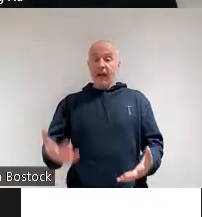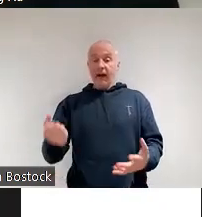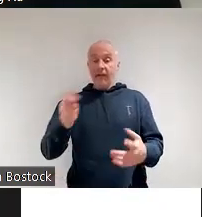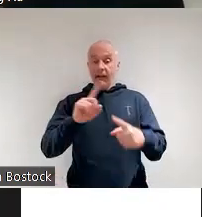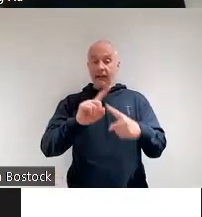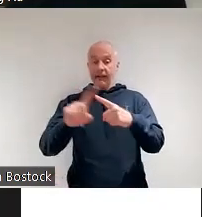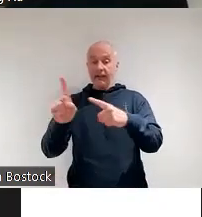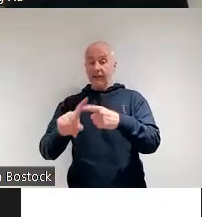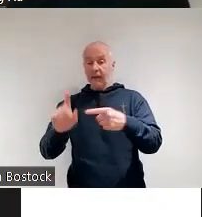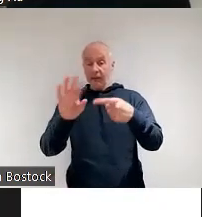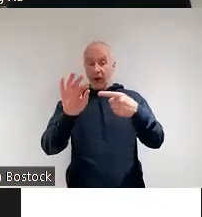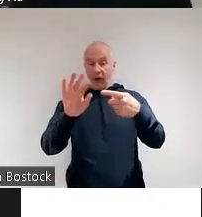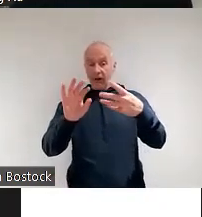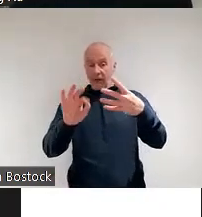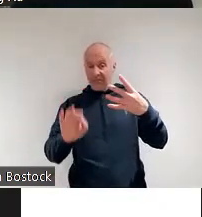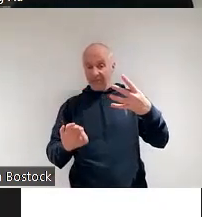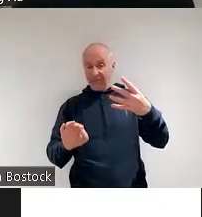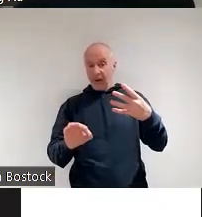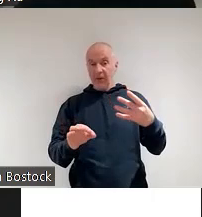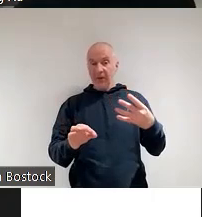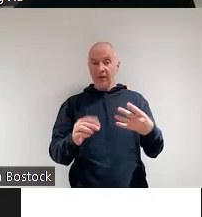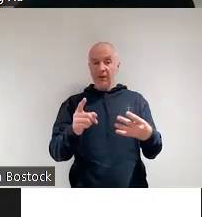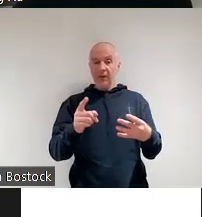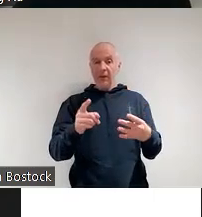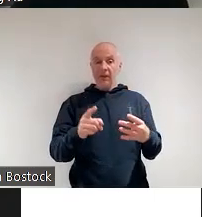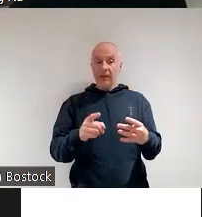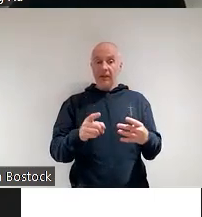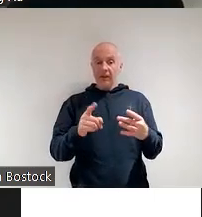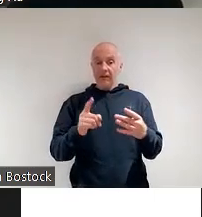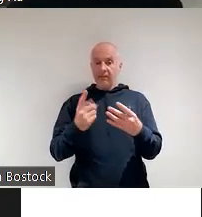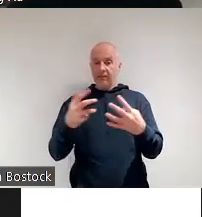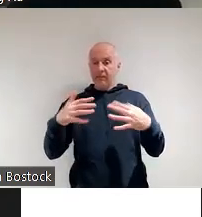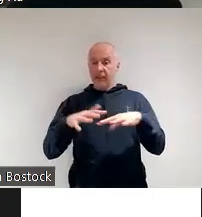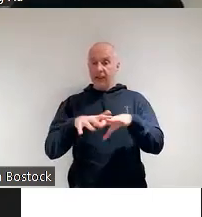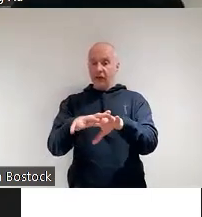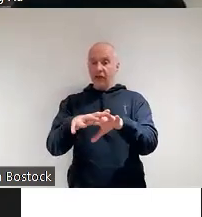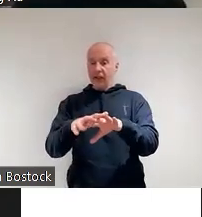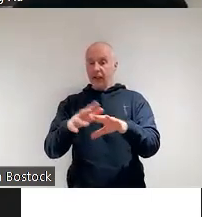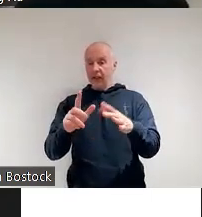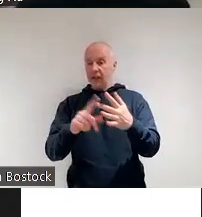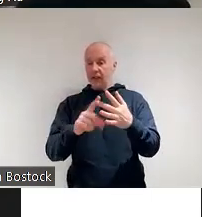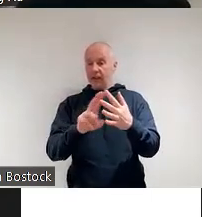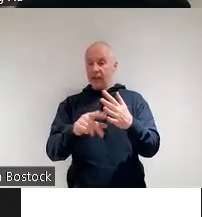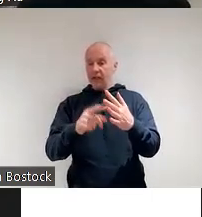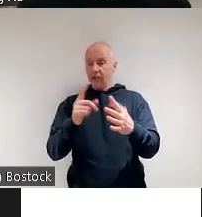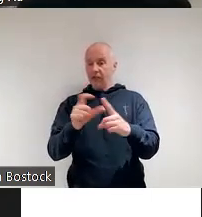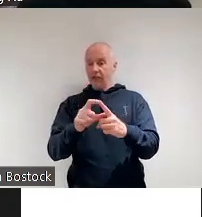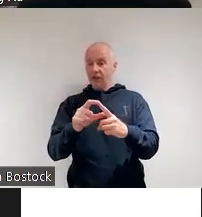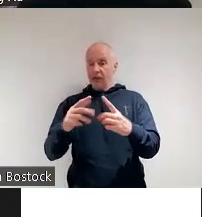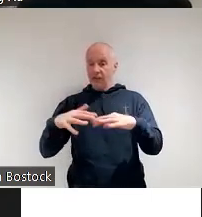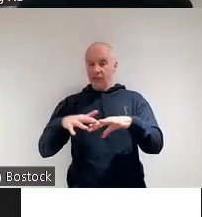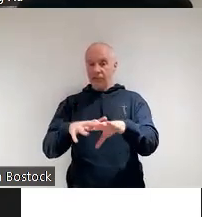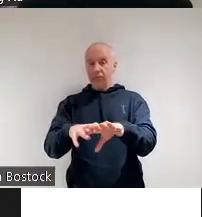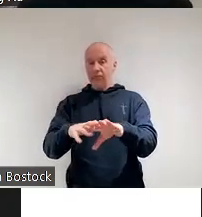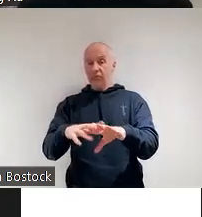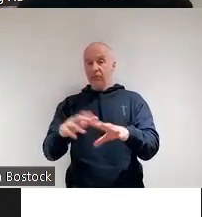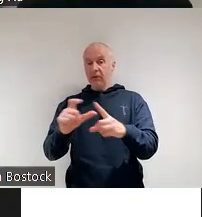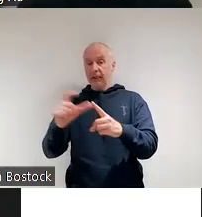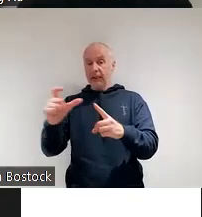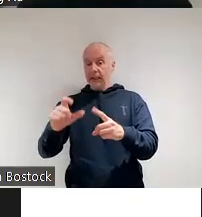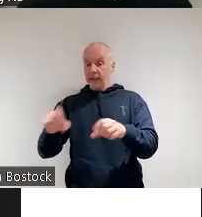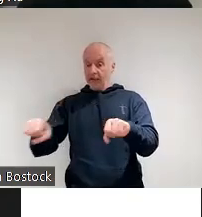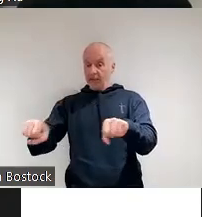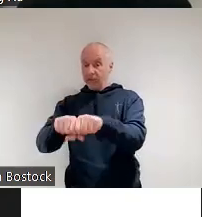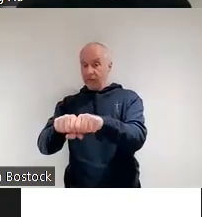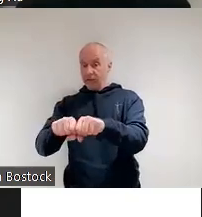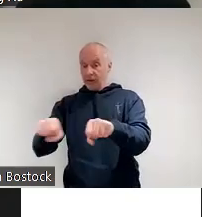For example, what we call it integrated. Most of the DC chargers are the